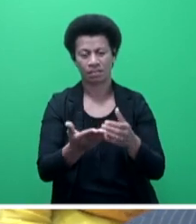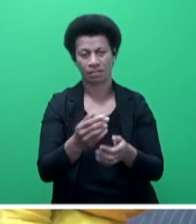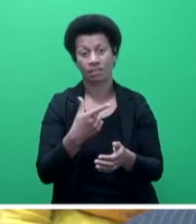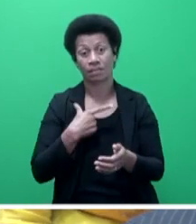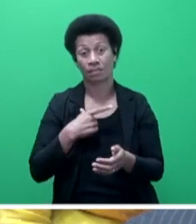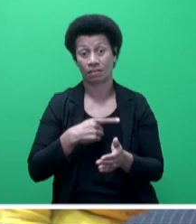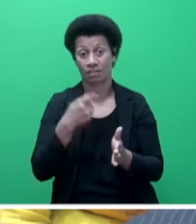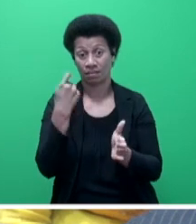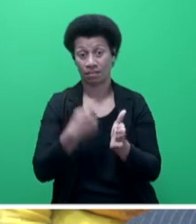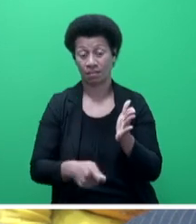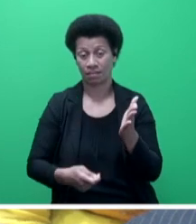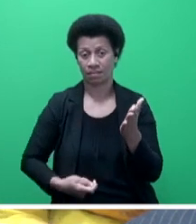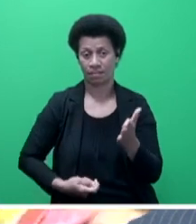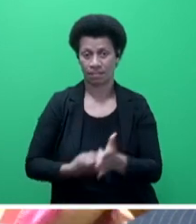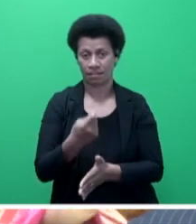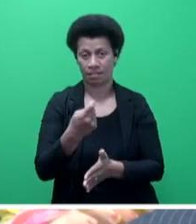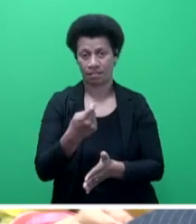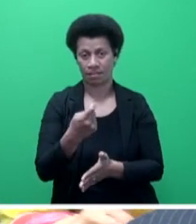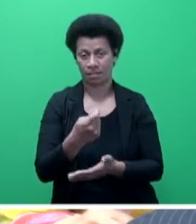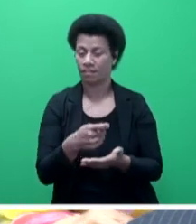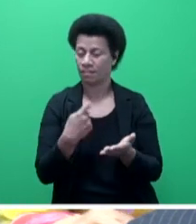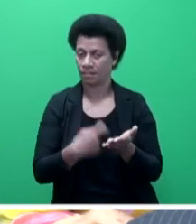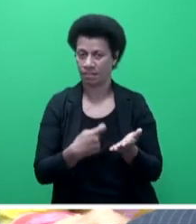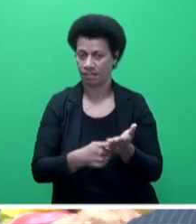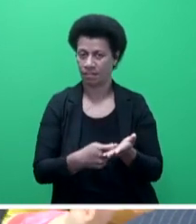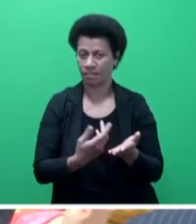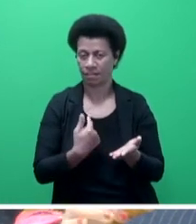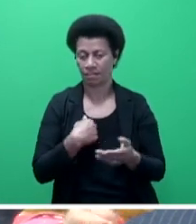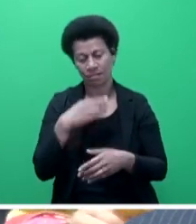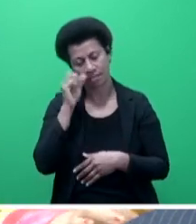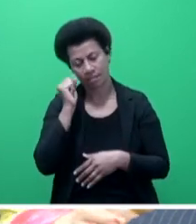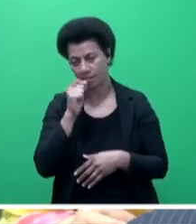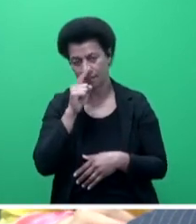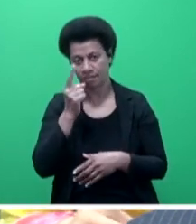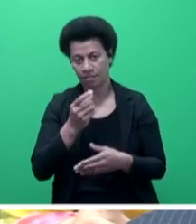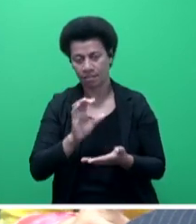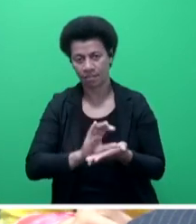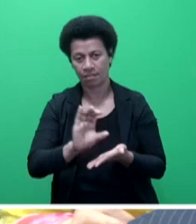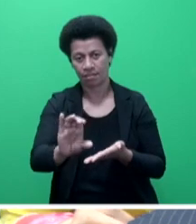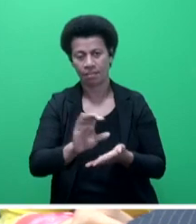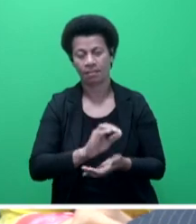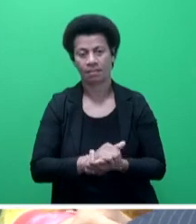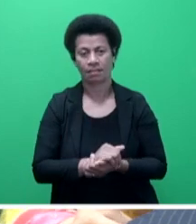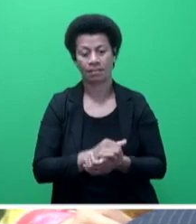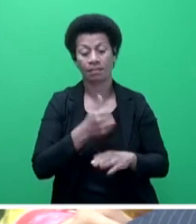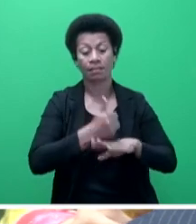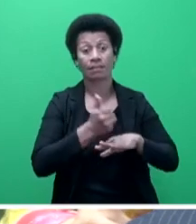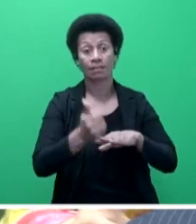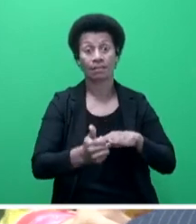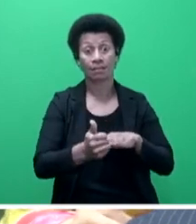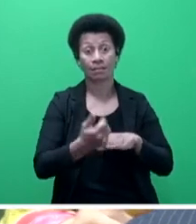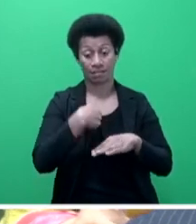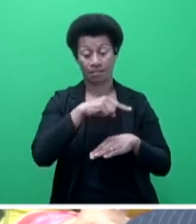funds are involved. So, Mr. Speaker, sir, we said we could not. Then we, as government, came up with a